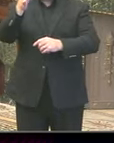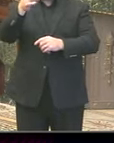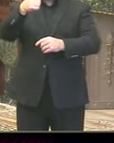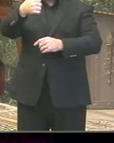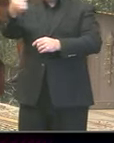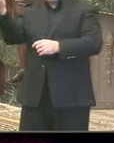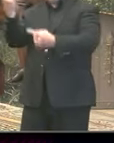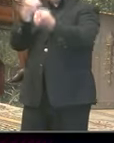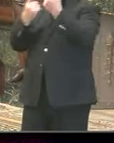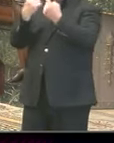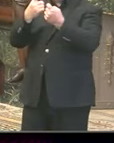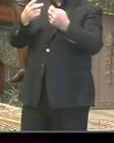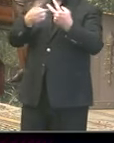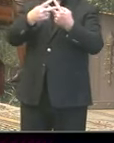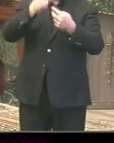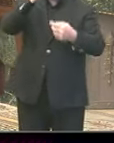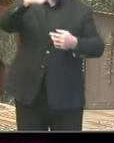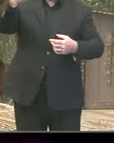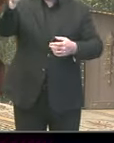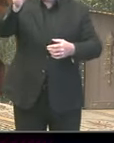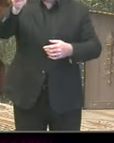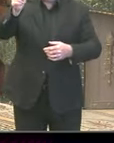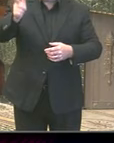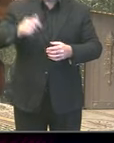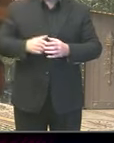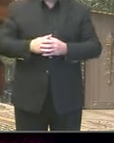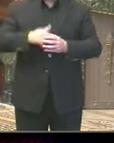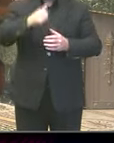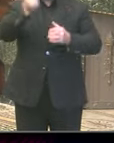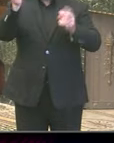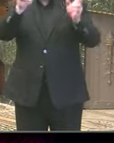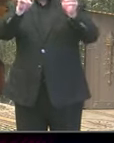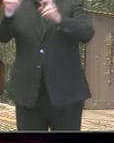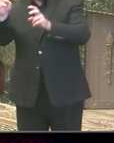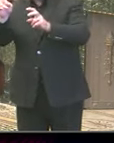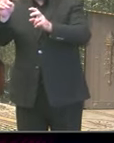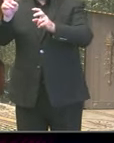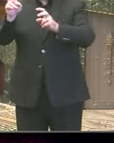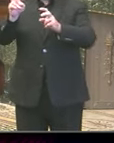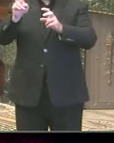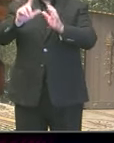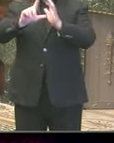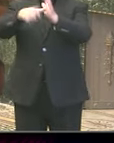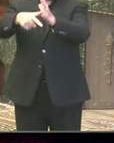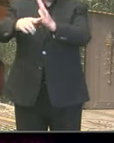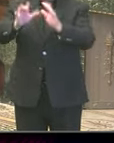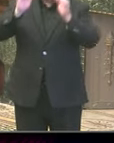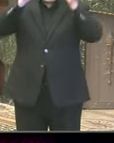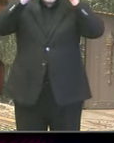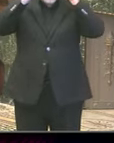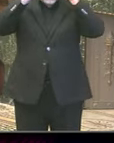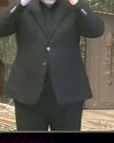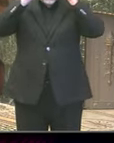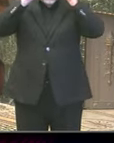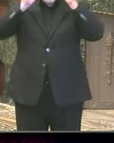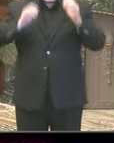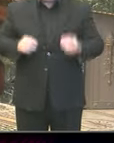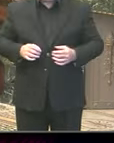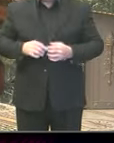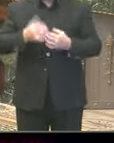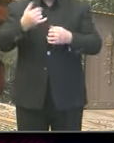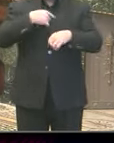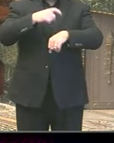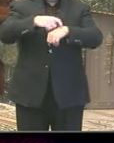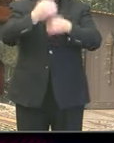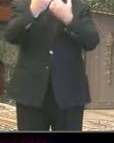raised now for another topic, please lower it and we will try to get to that at the end. And please remember, we do have limited time during these